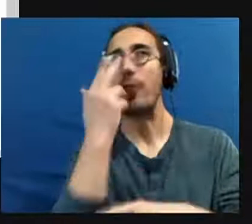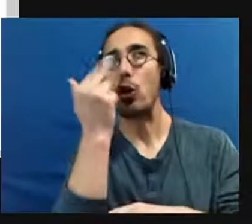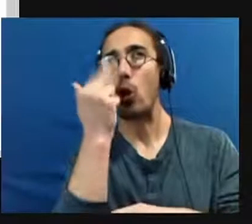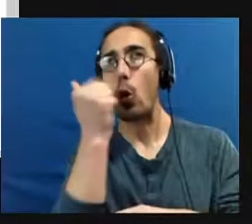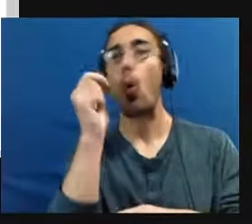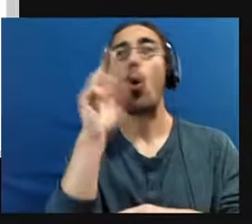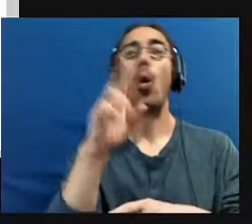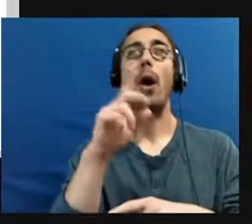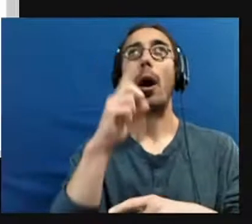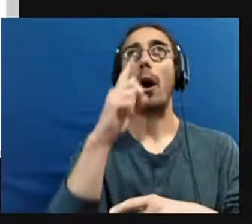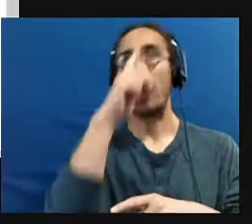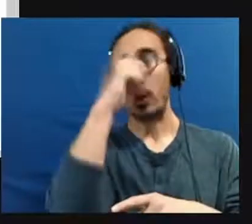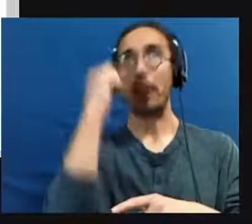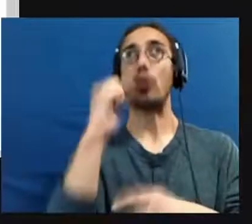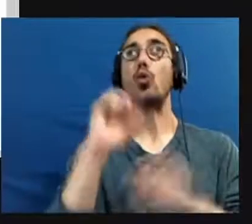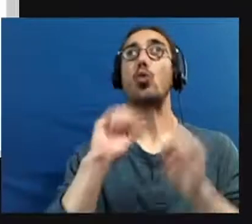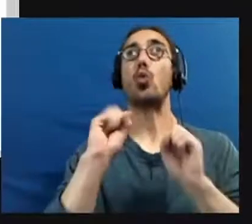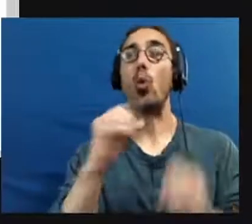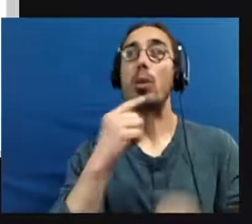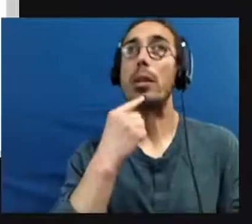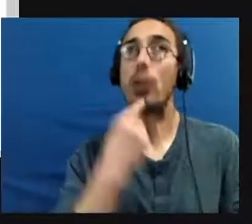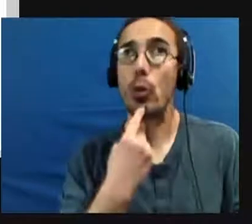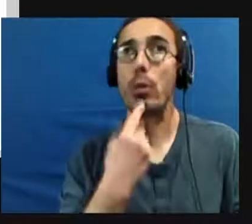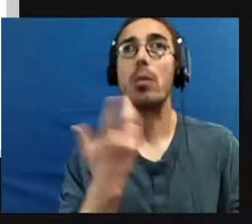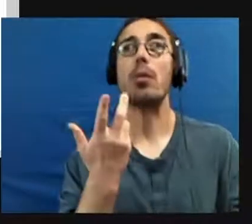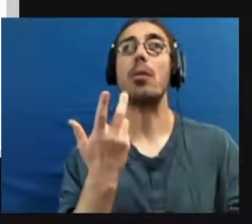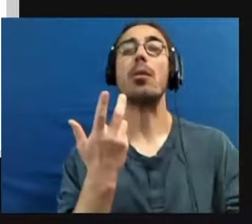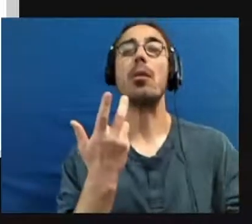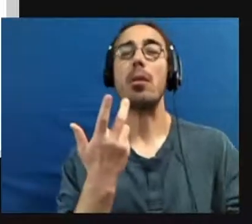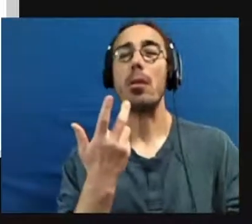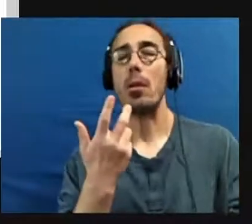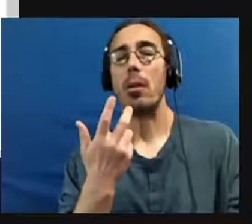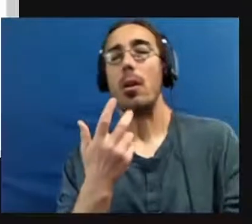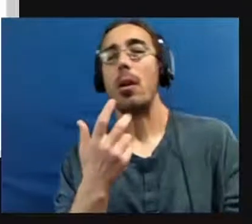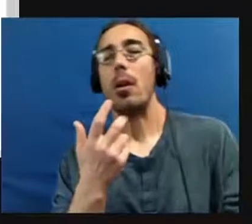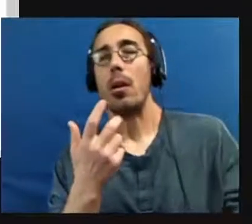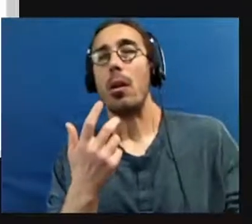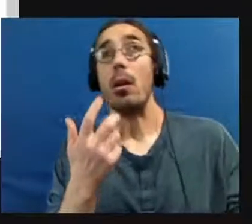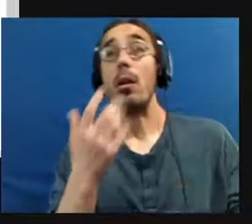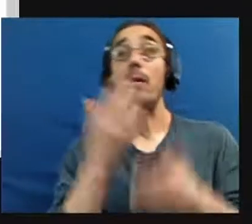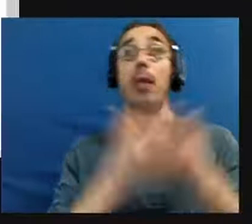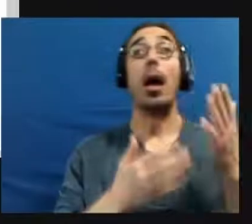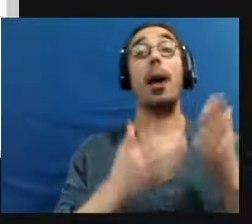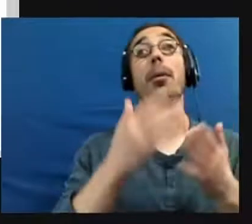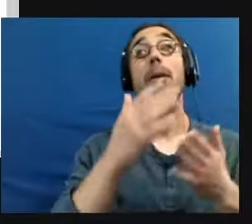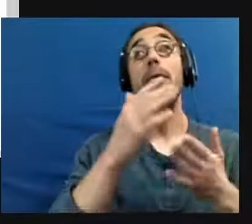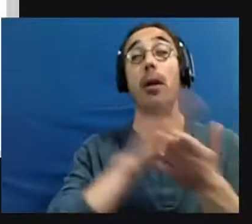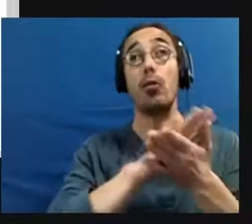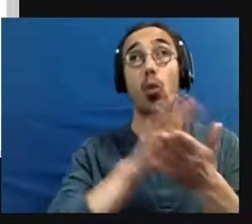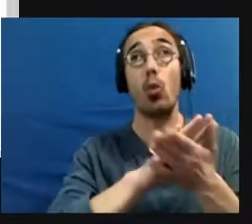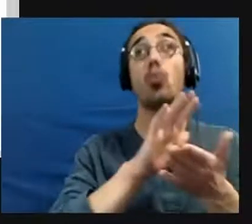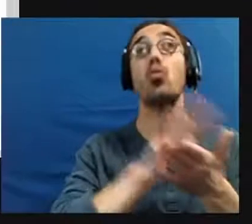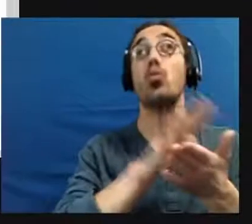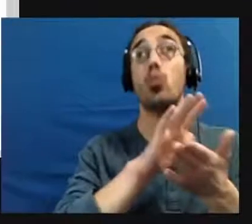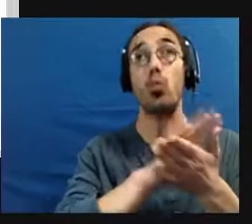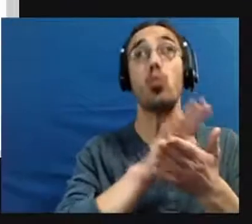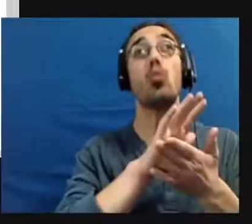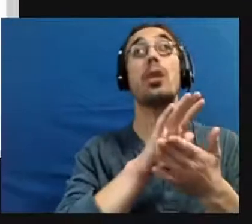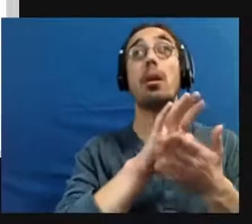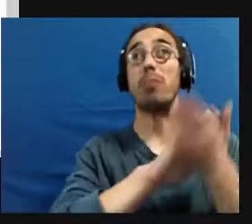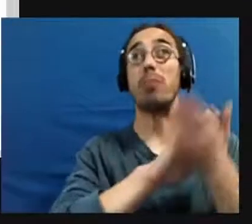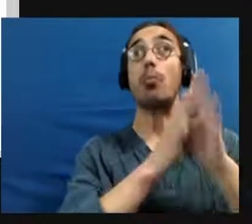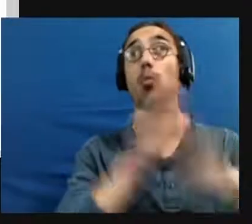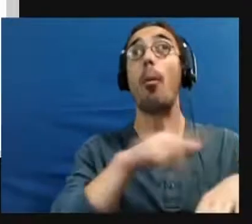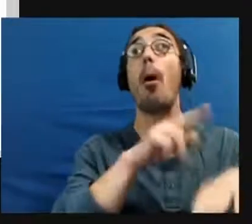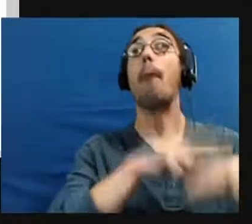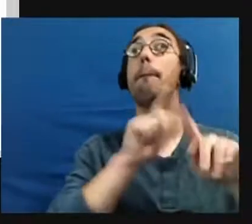literally. We would get to see the characters that are not always good at school or in academic settings, which would really normalize that for, kids maybe